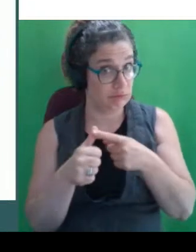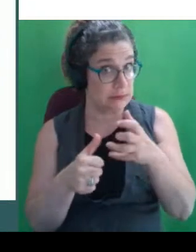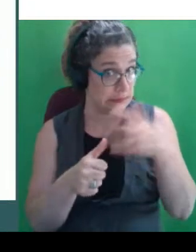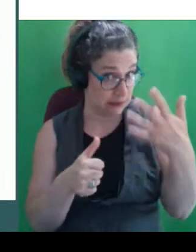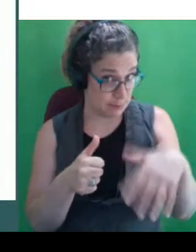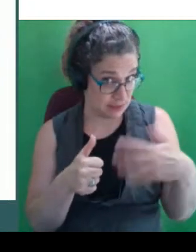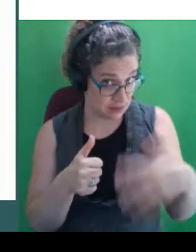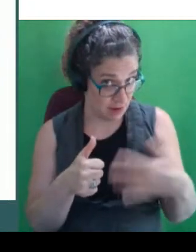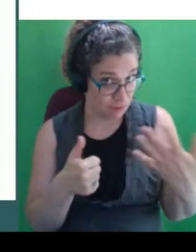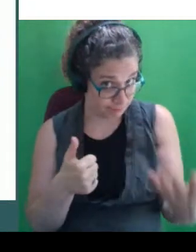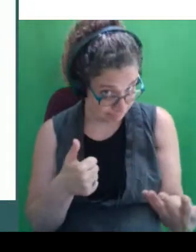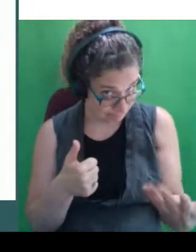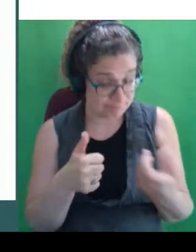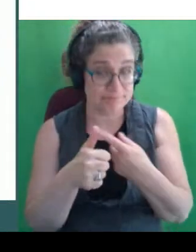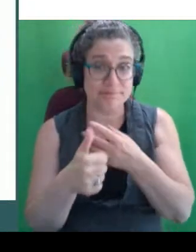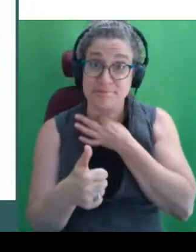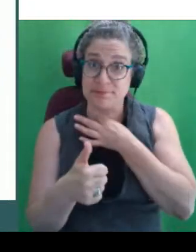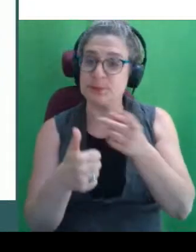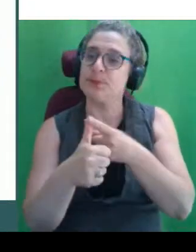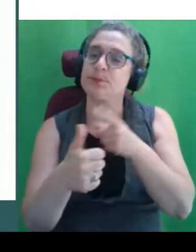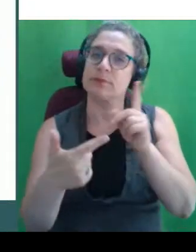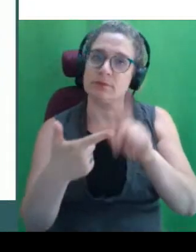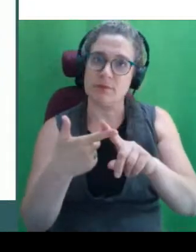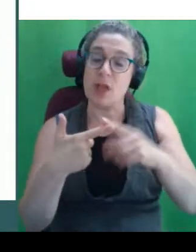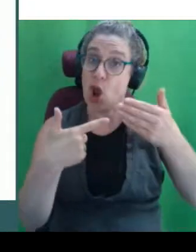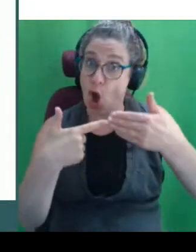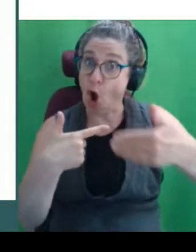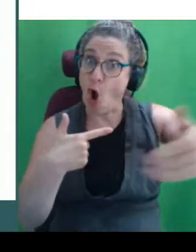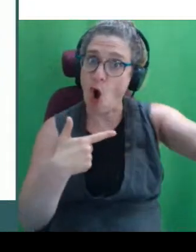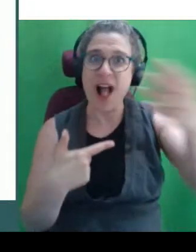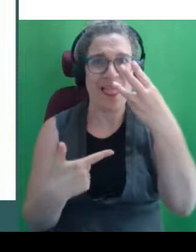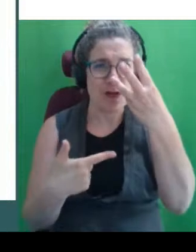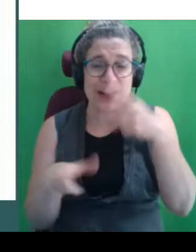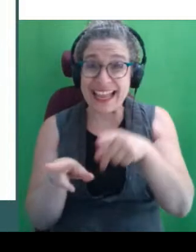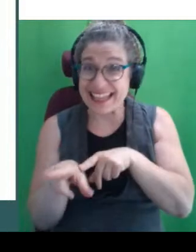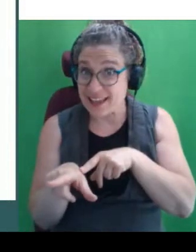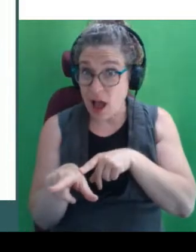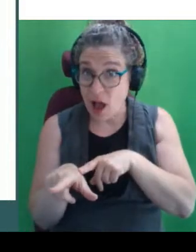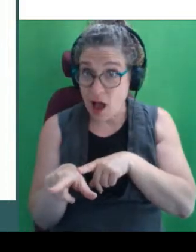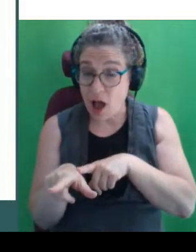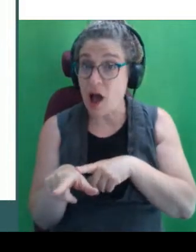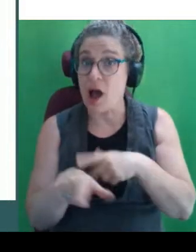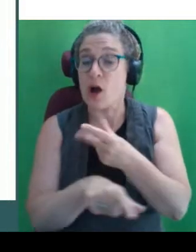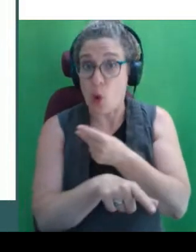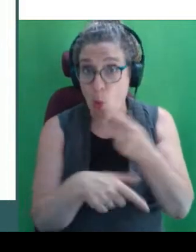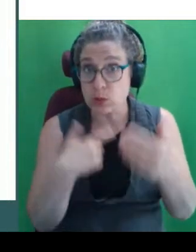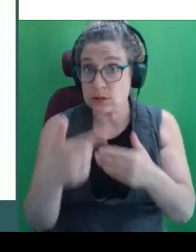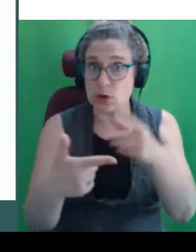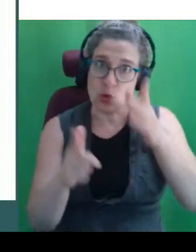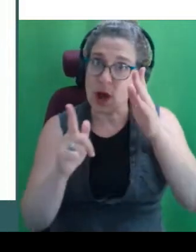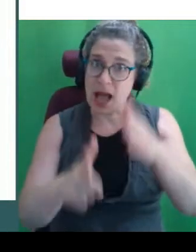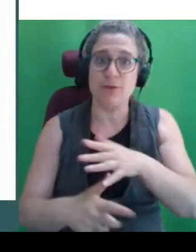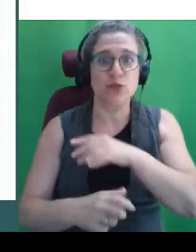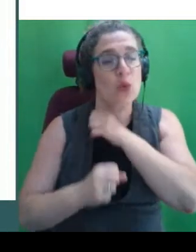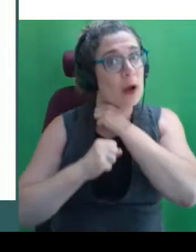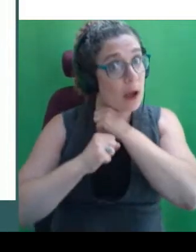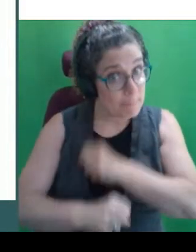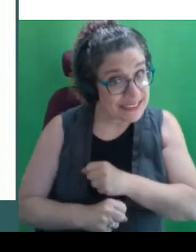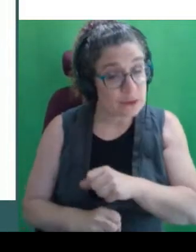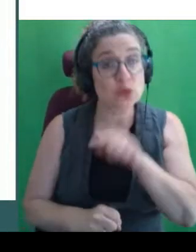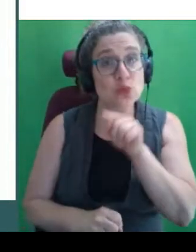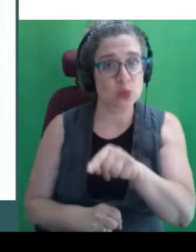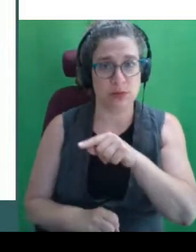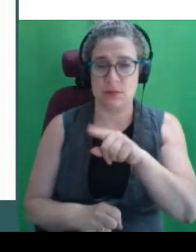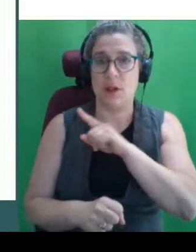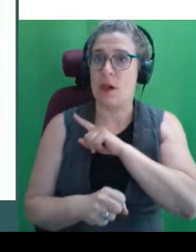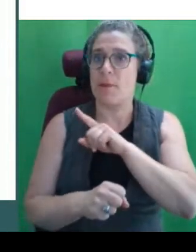of the therapy itself. It's a 3-year course, and you really have to be committed, because the compliance, or